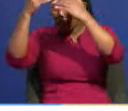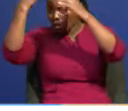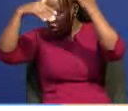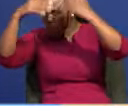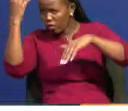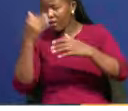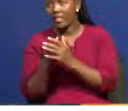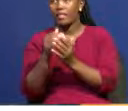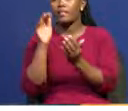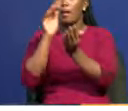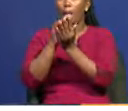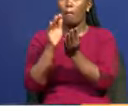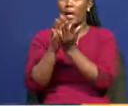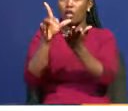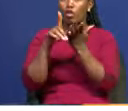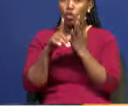The bank loan is deducted.